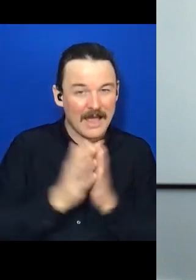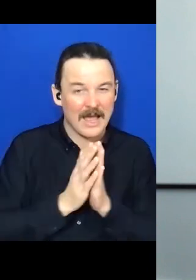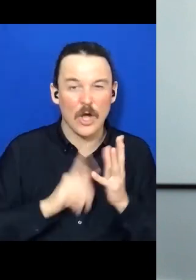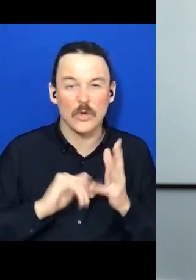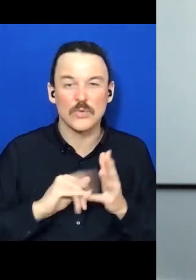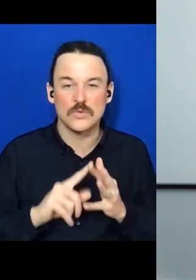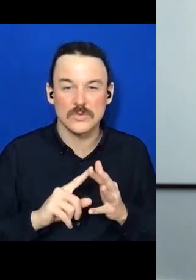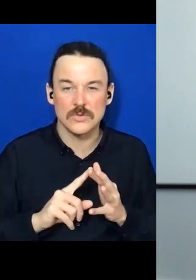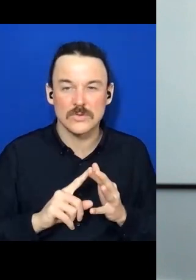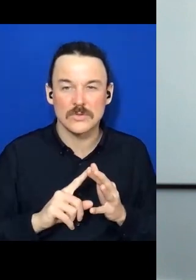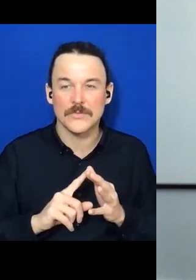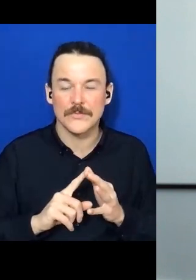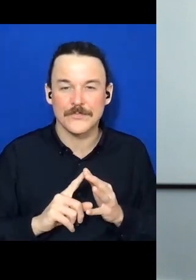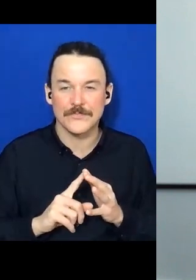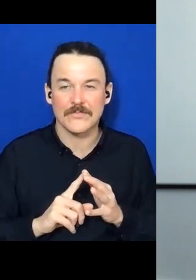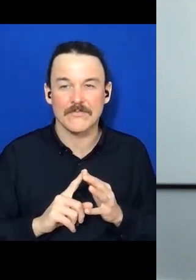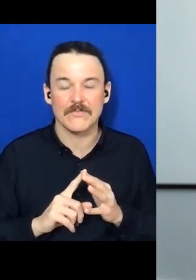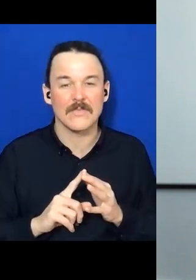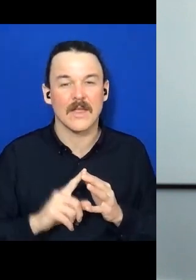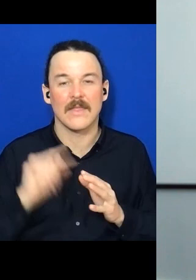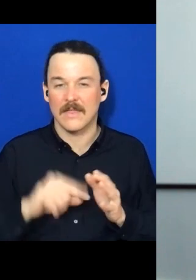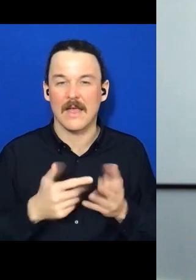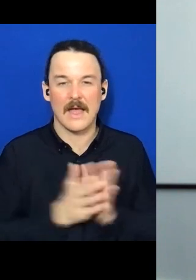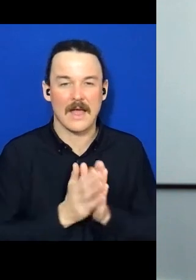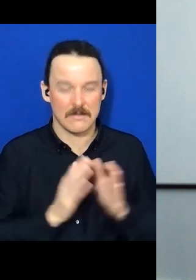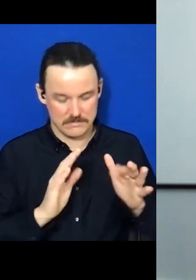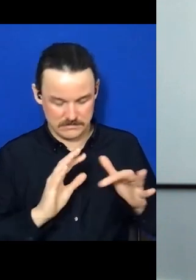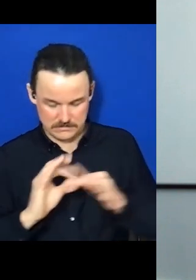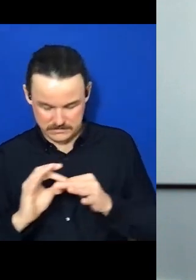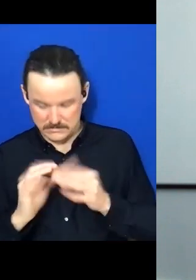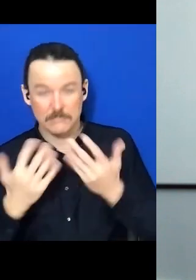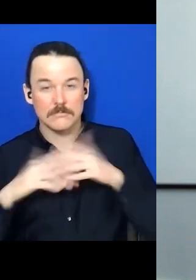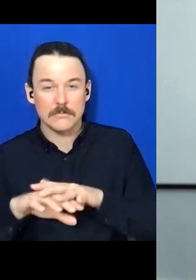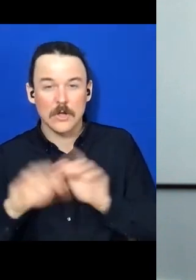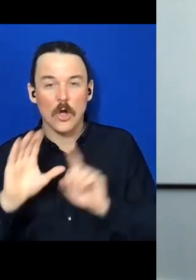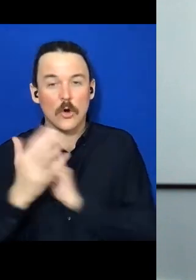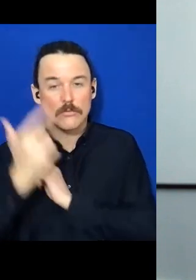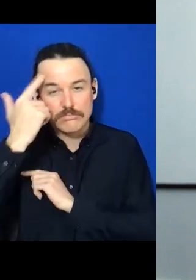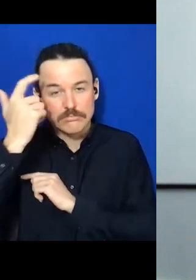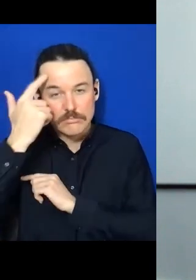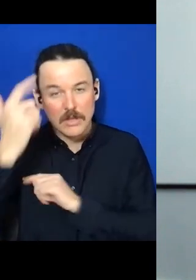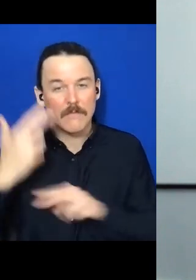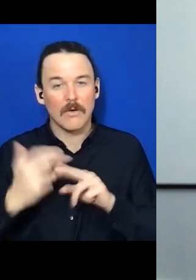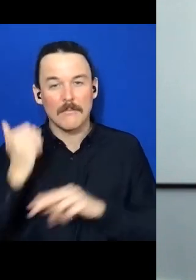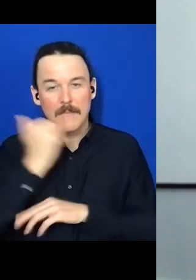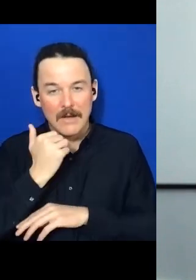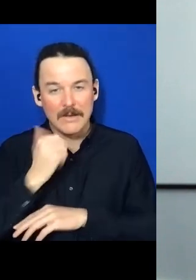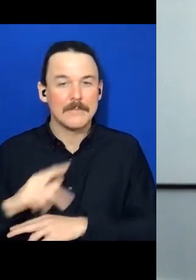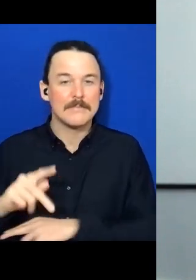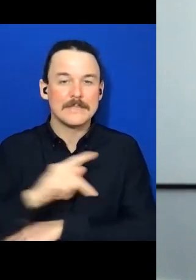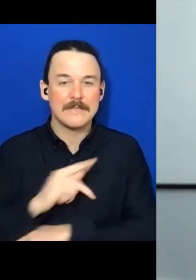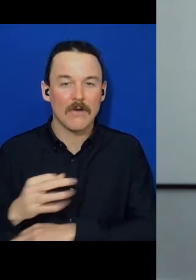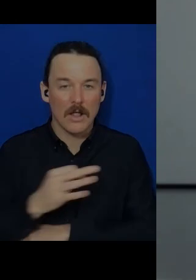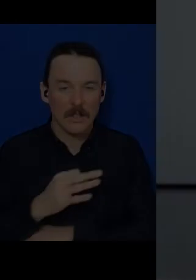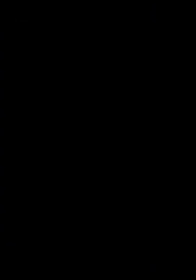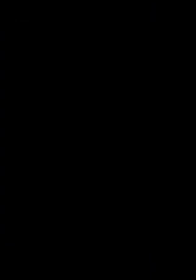And in that process, it was about someone who had already been sentenced. I think the difference in this is we've got a restorative